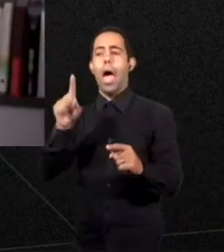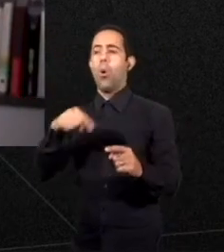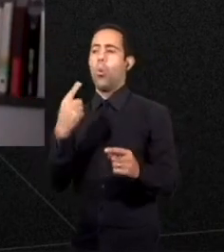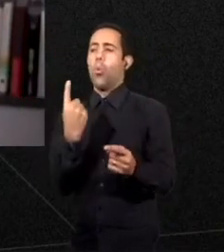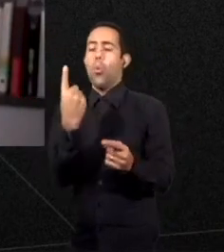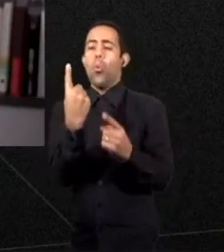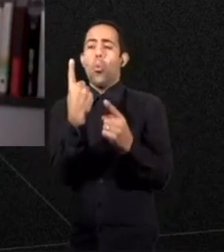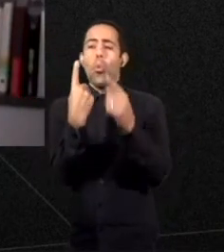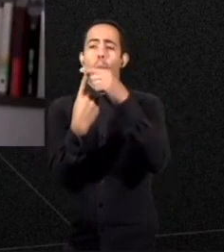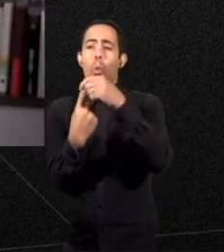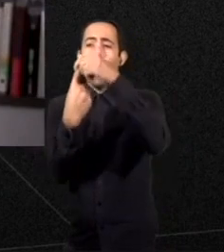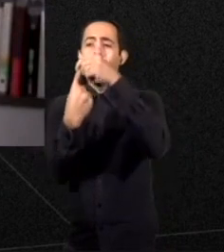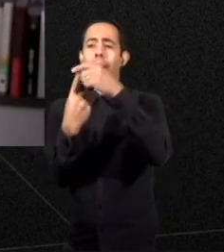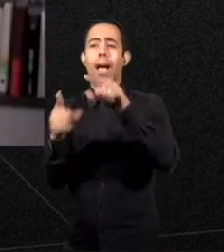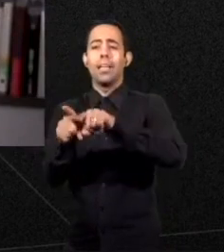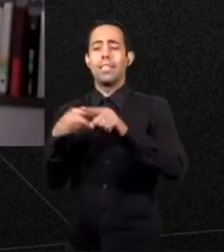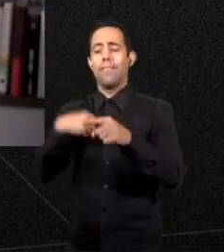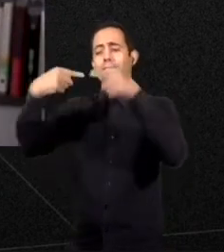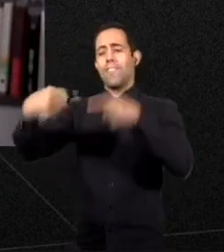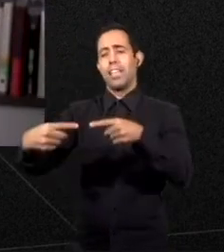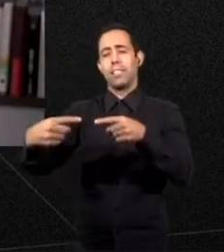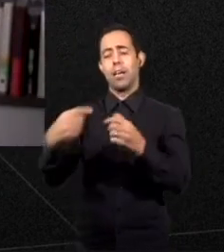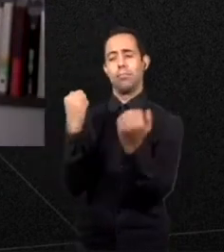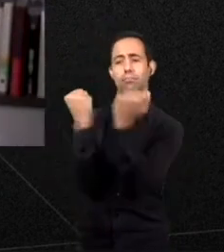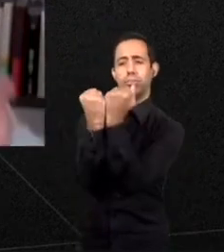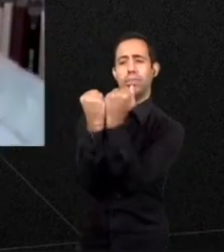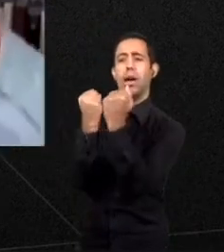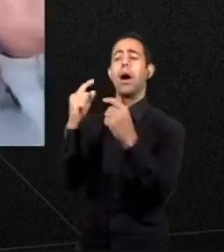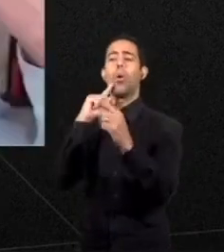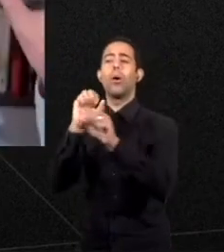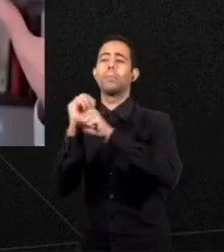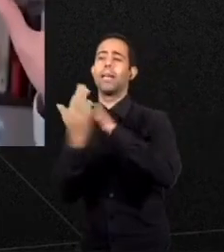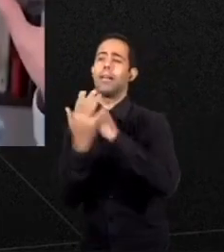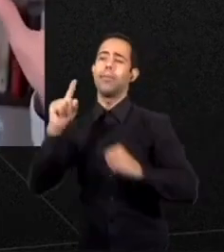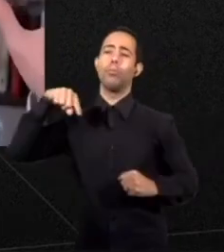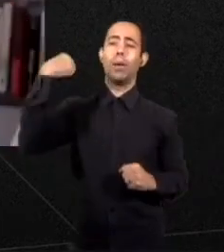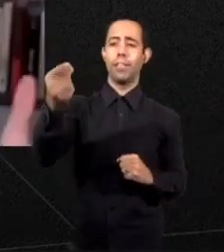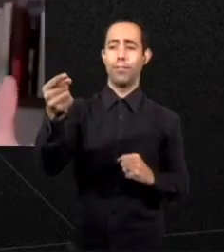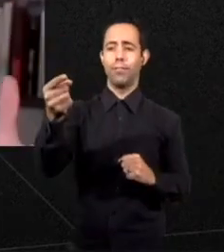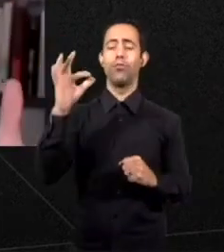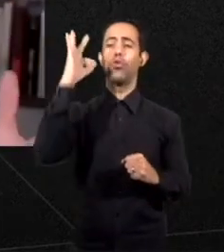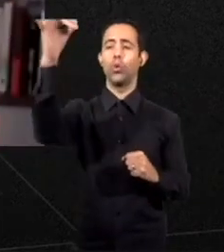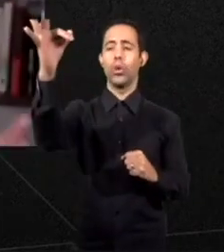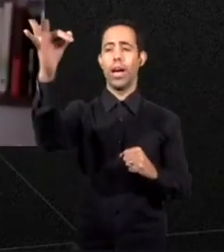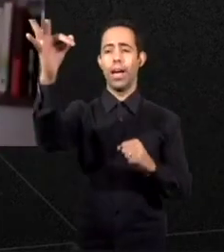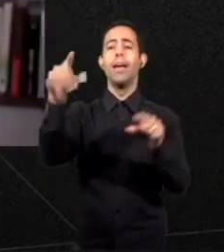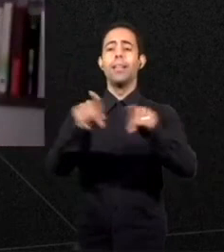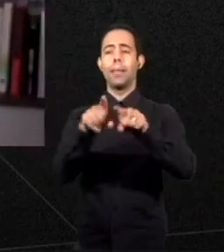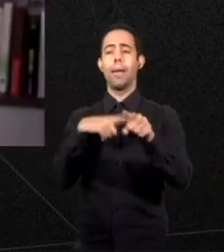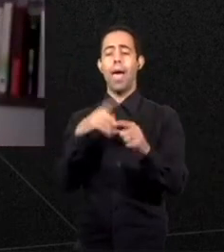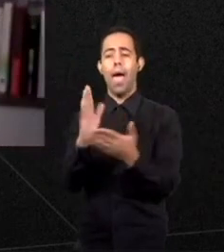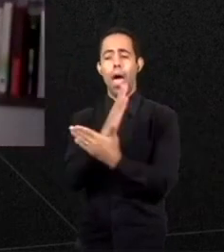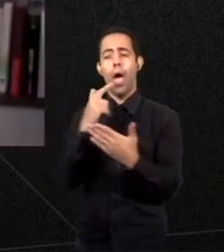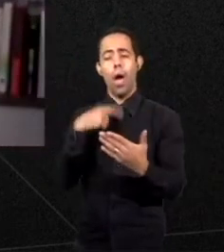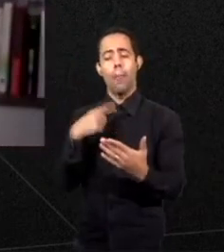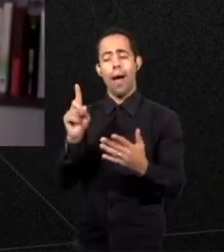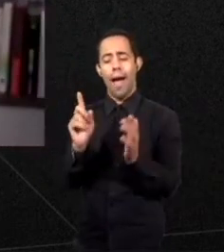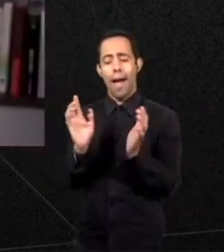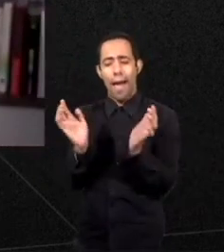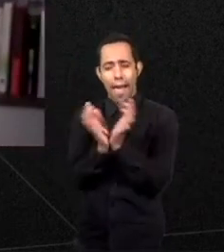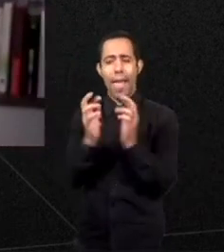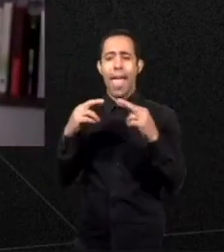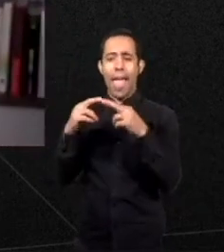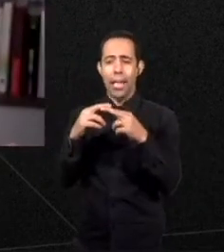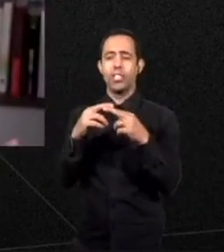future pandemics, is to build a global network, a global system of